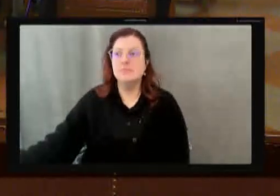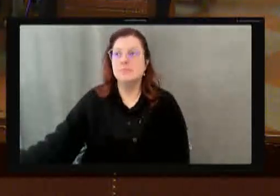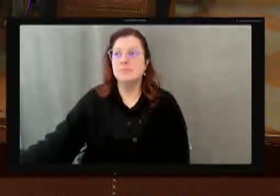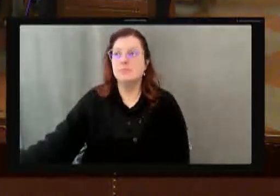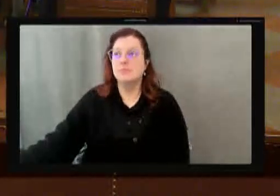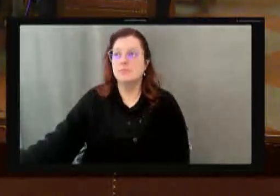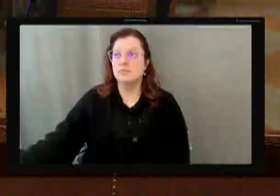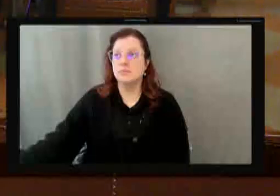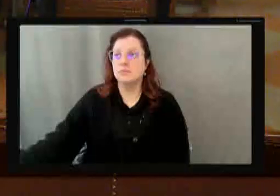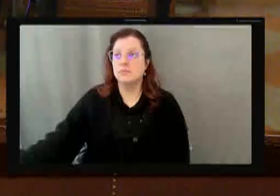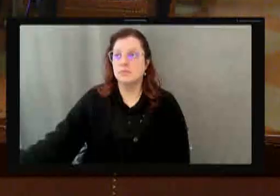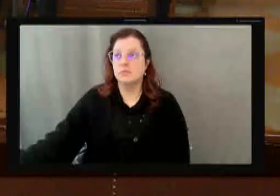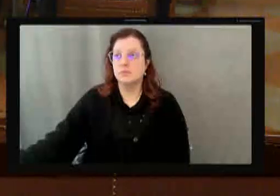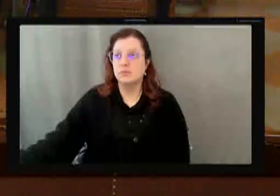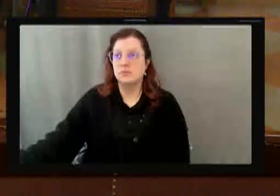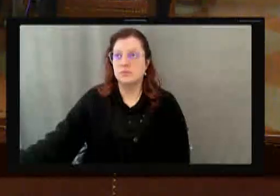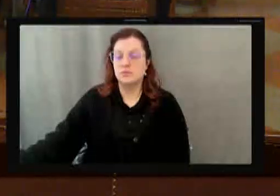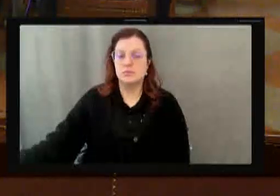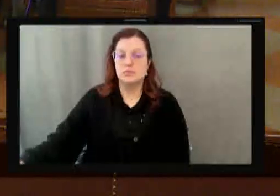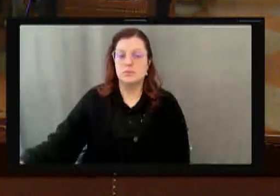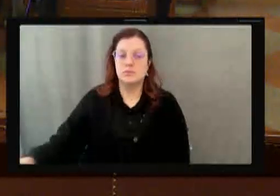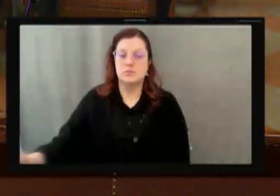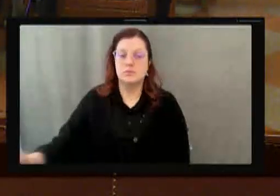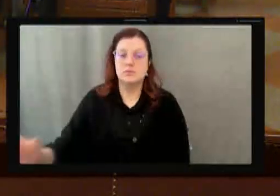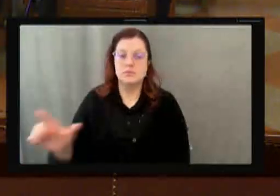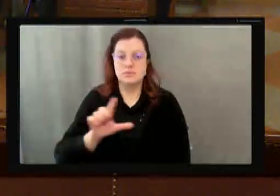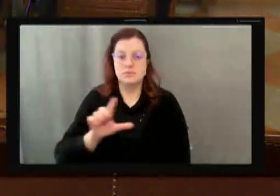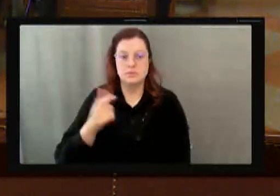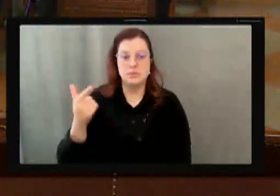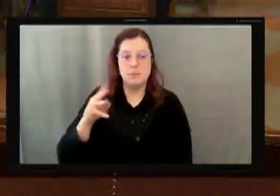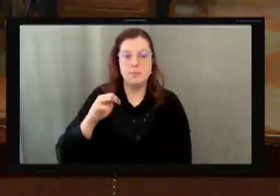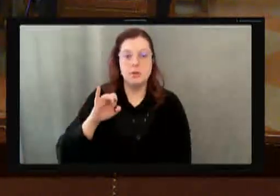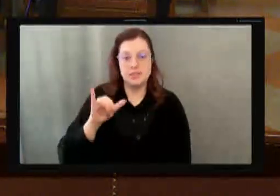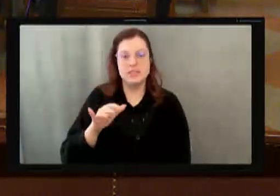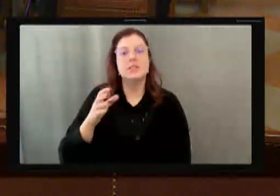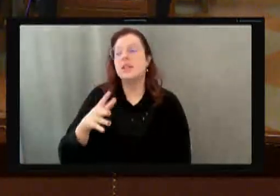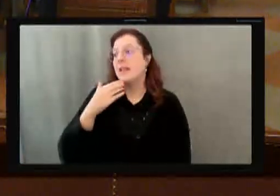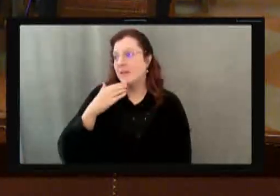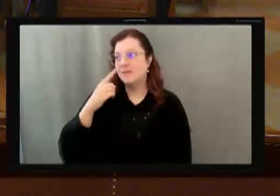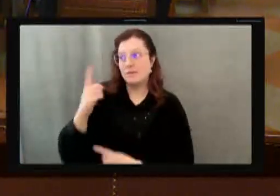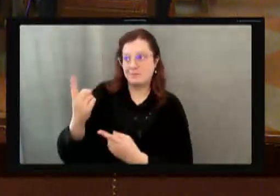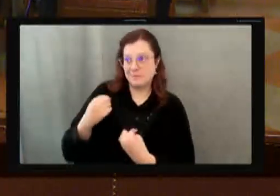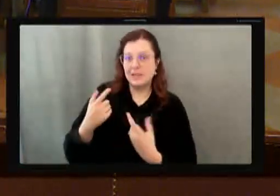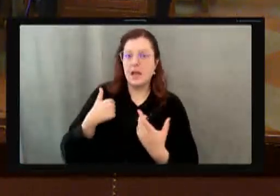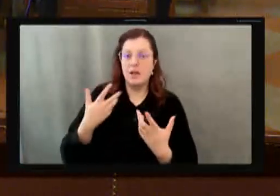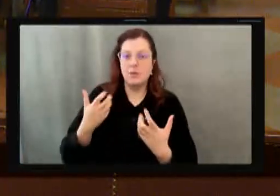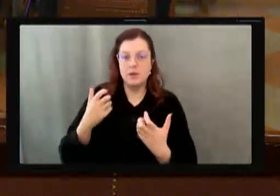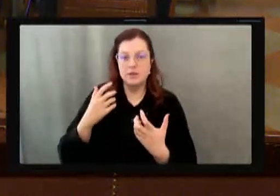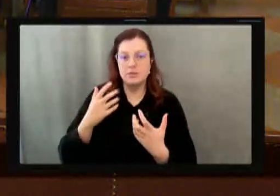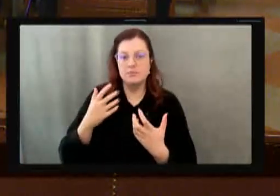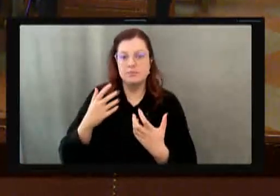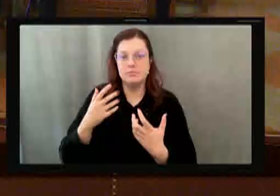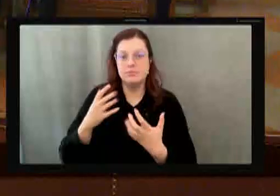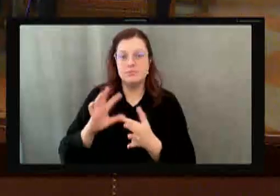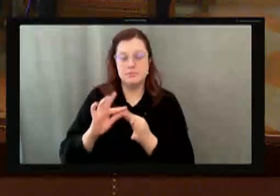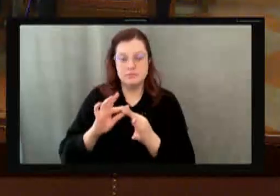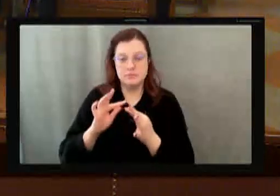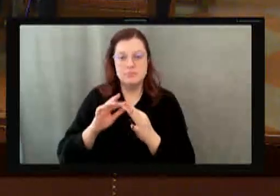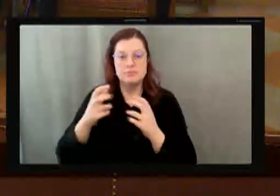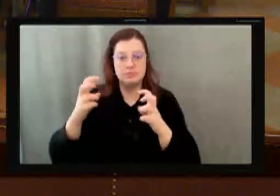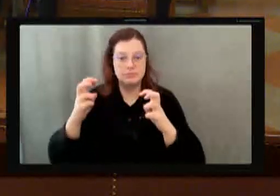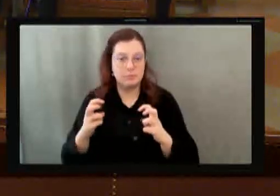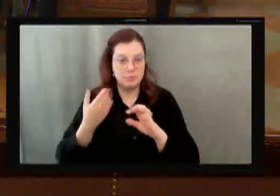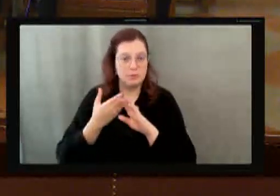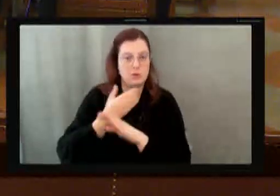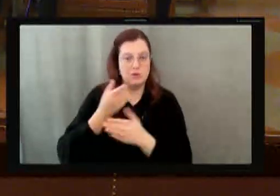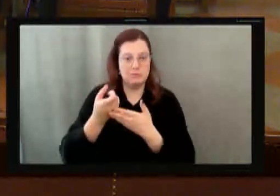Mosley. Thank you, Madam Chair. Thank you for coming here today, Aaron. First, I want to say I would like to sit down with you before next Tuesday